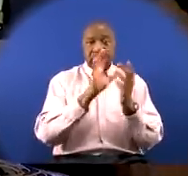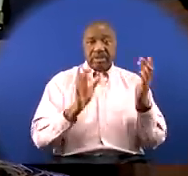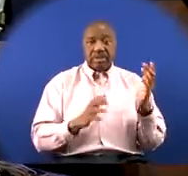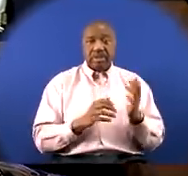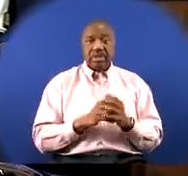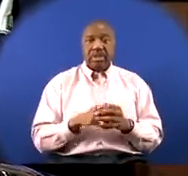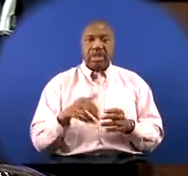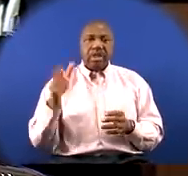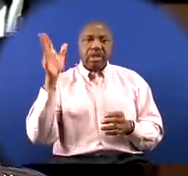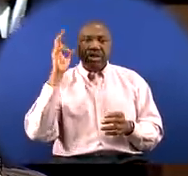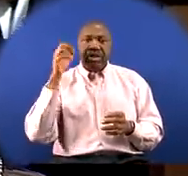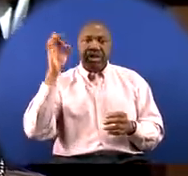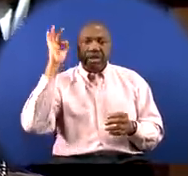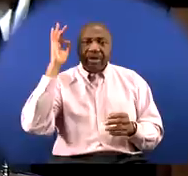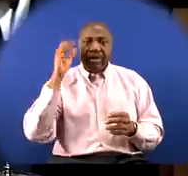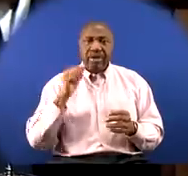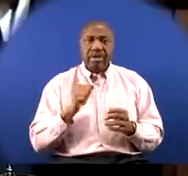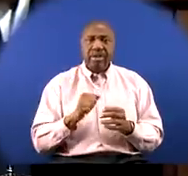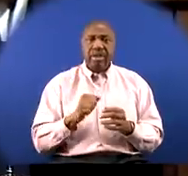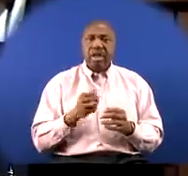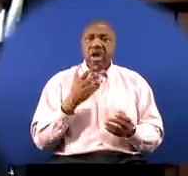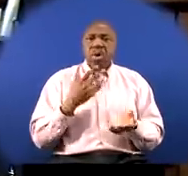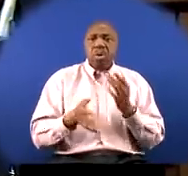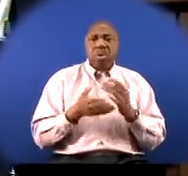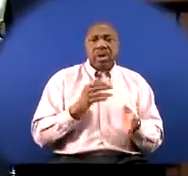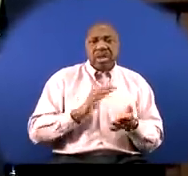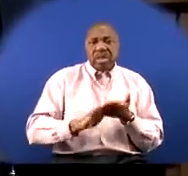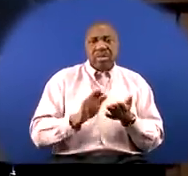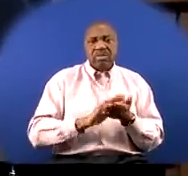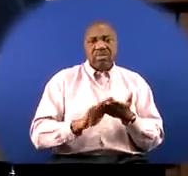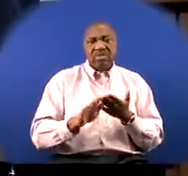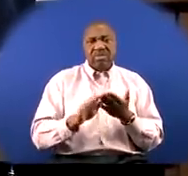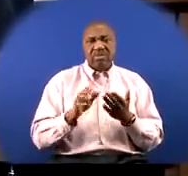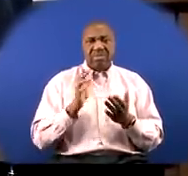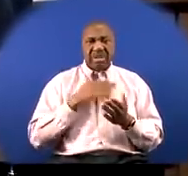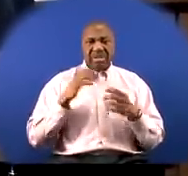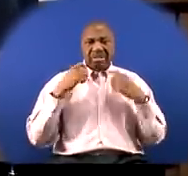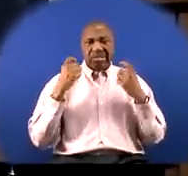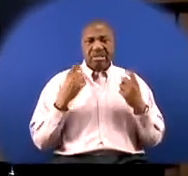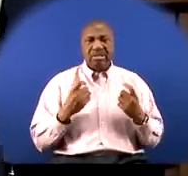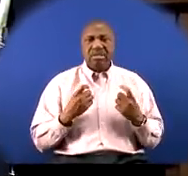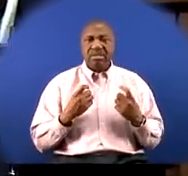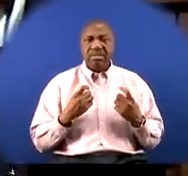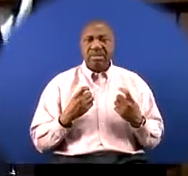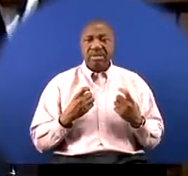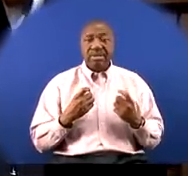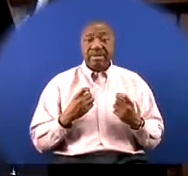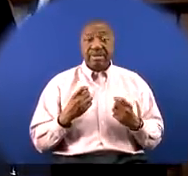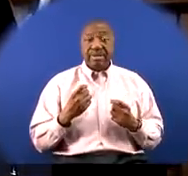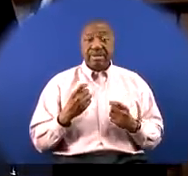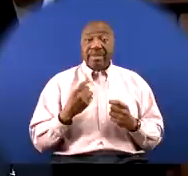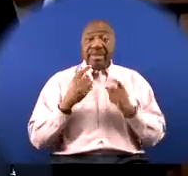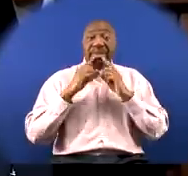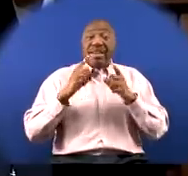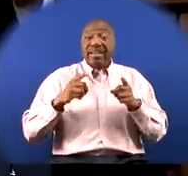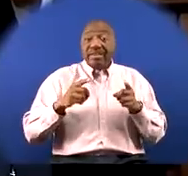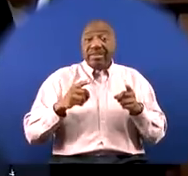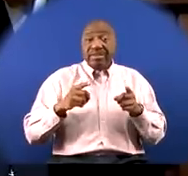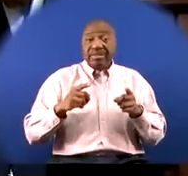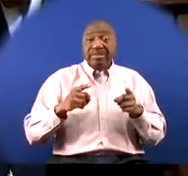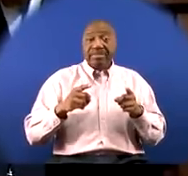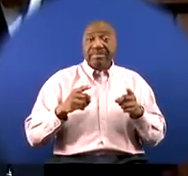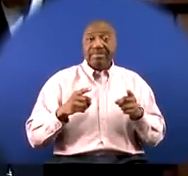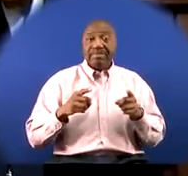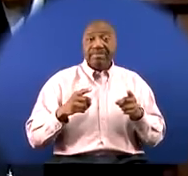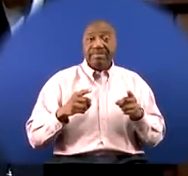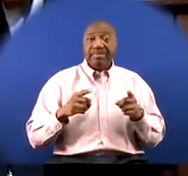Didn't you hear Pastor when he asked the question, what can wash away my sin? The answer comes